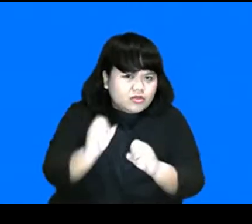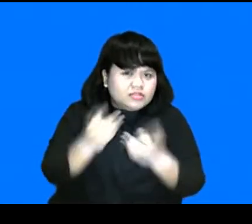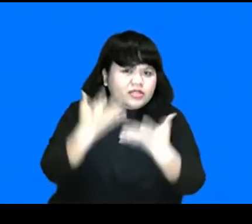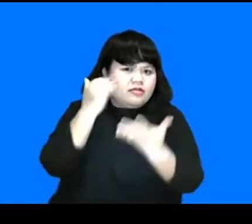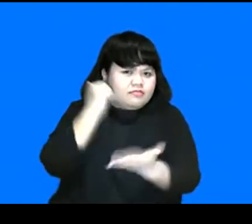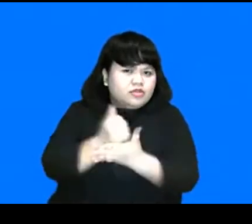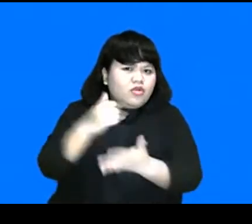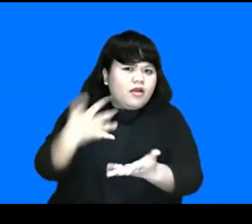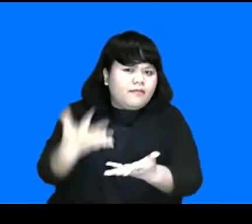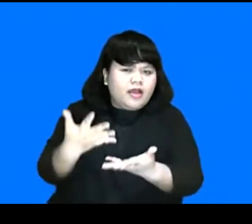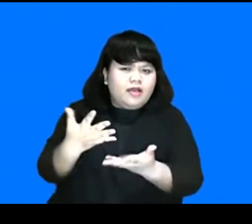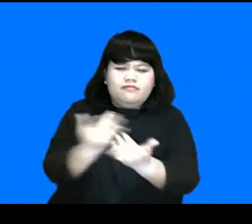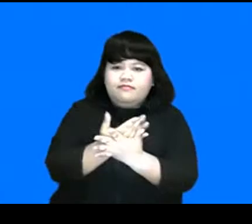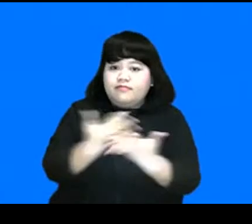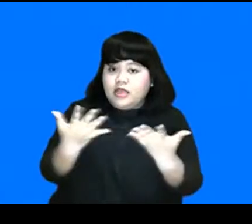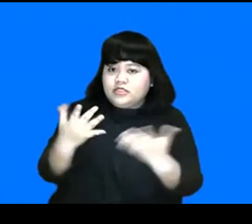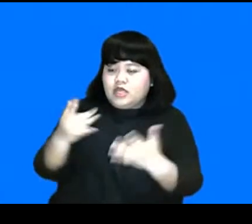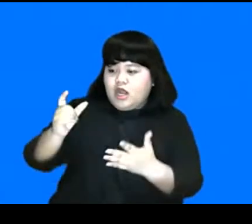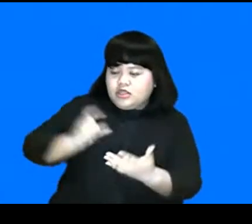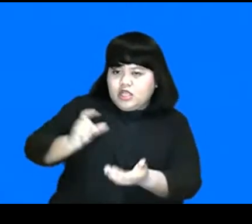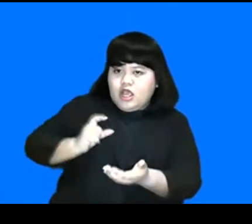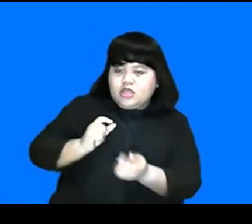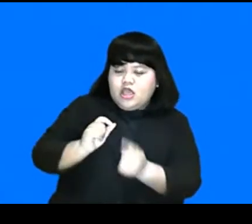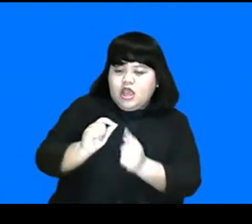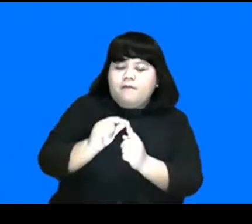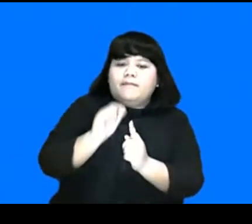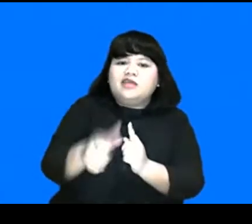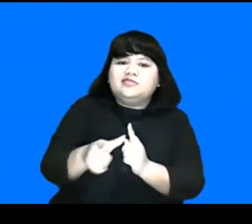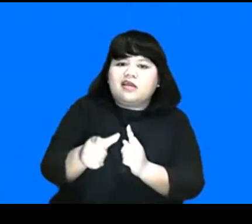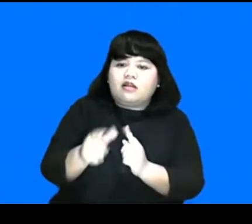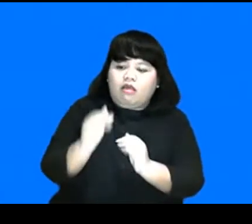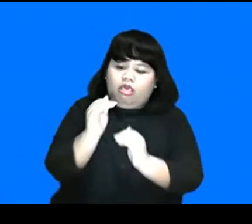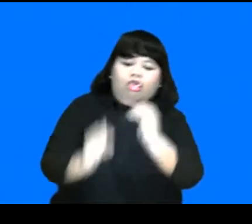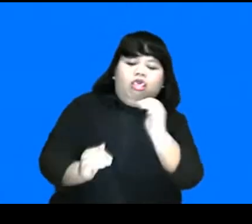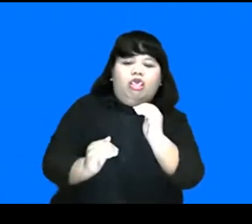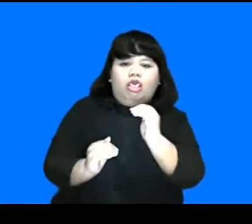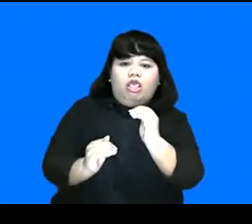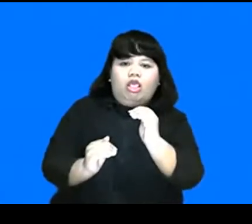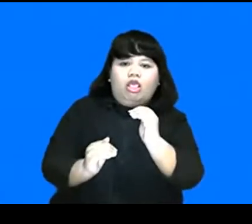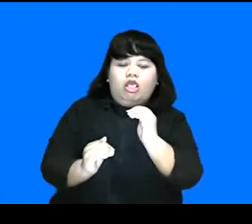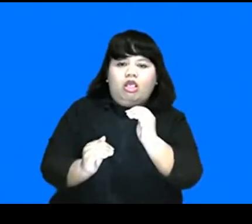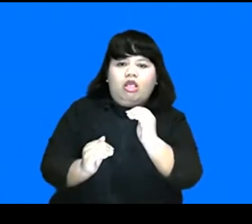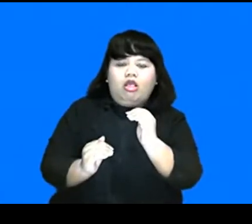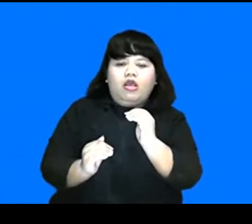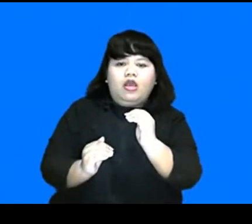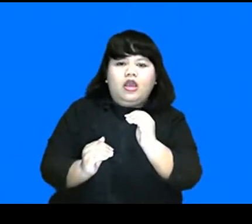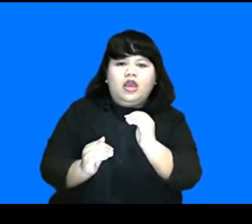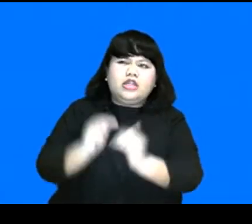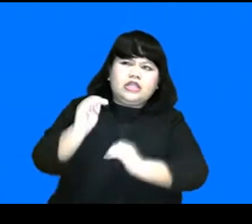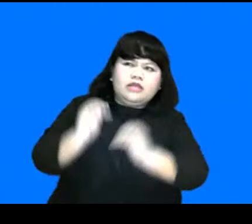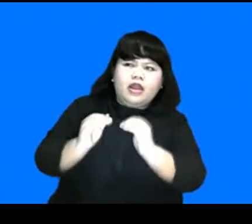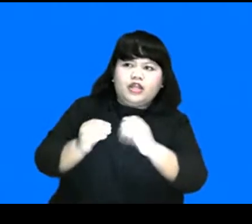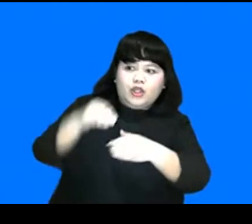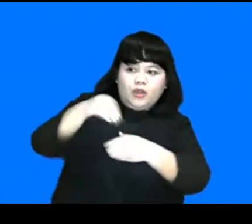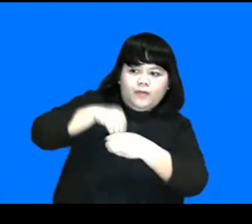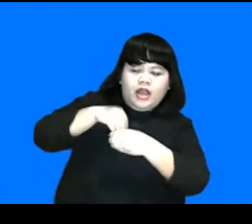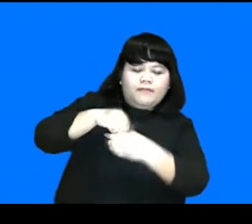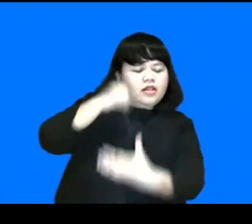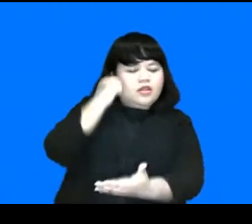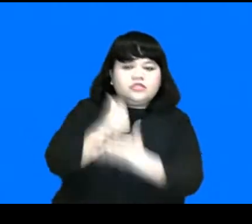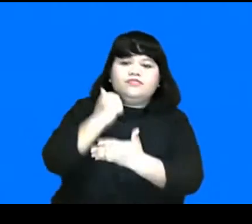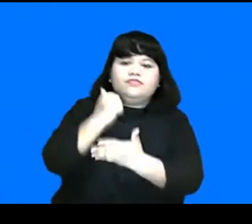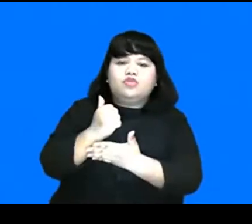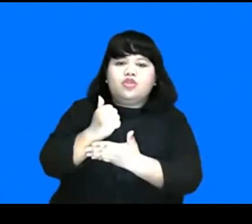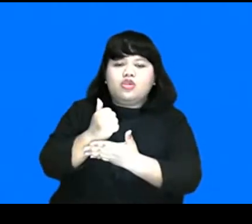pay lower percentage of their reported income than what they should do, and their reported income is often